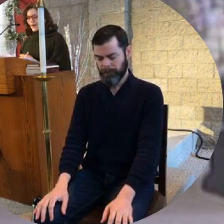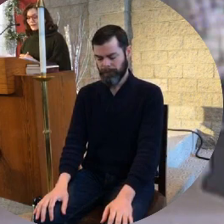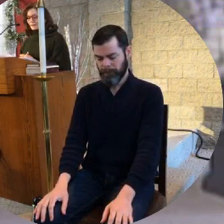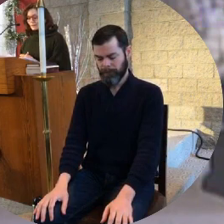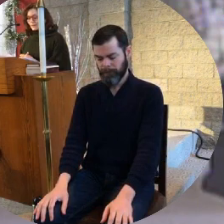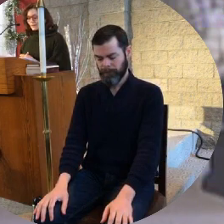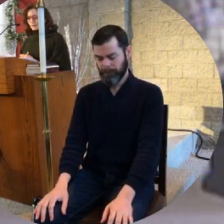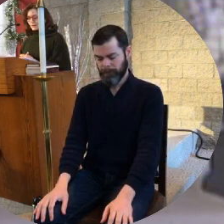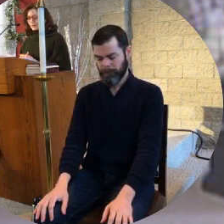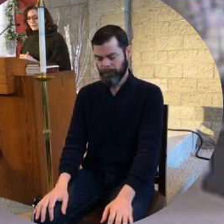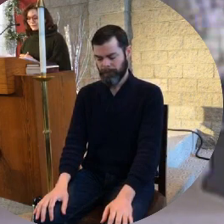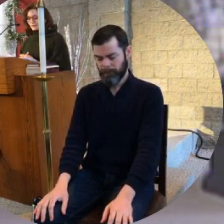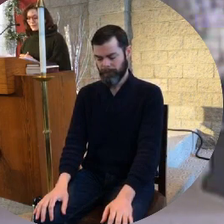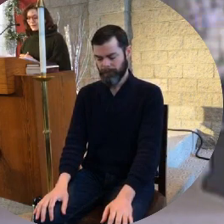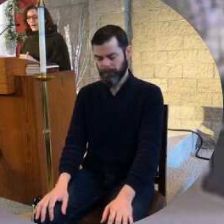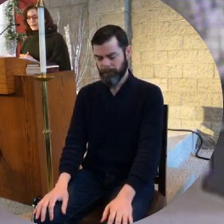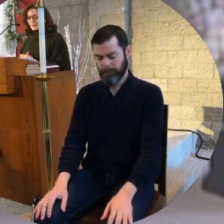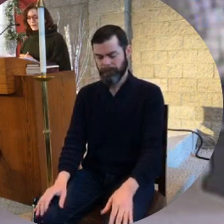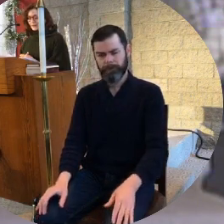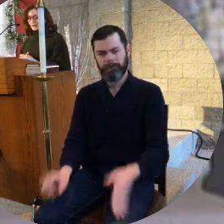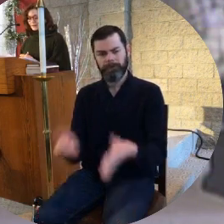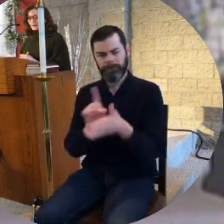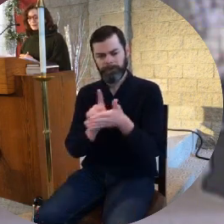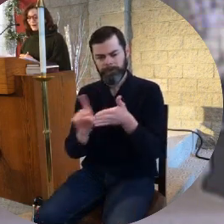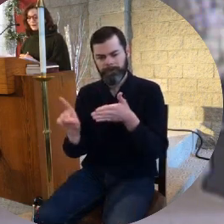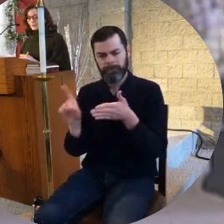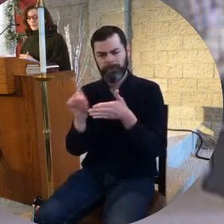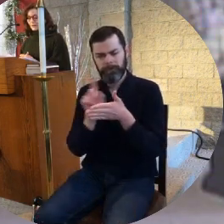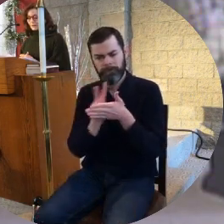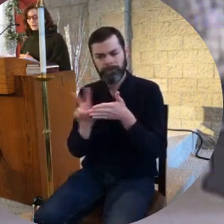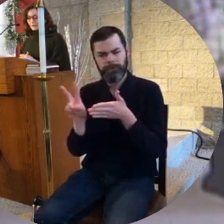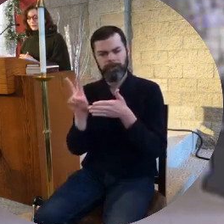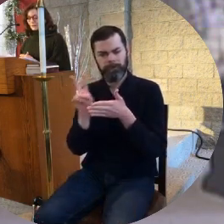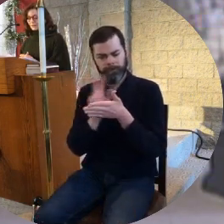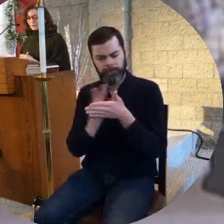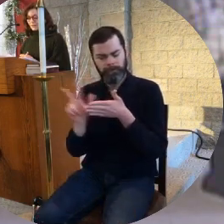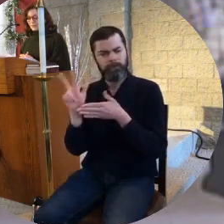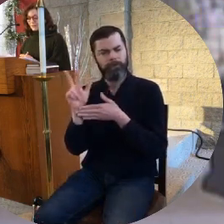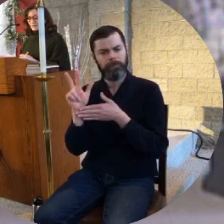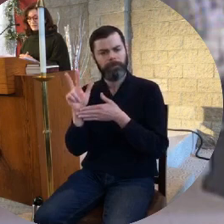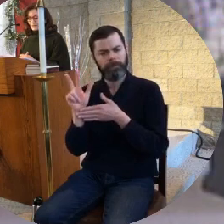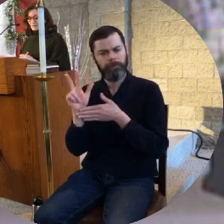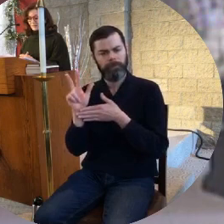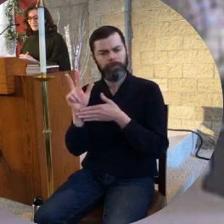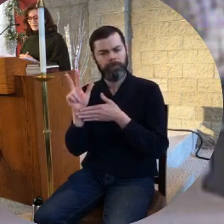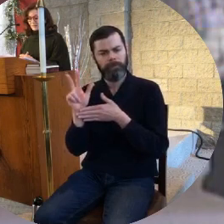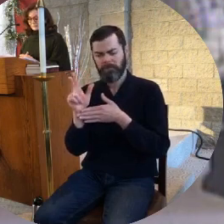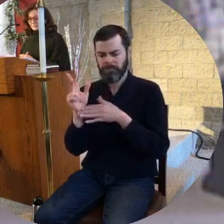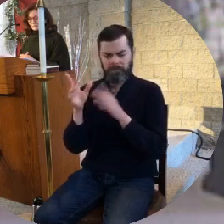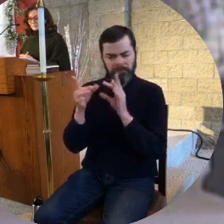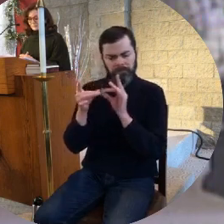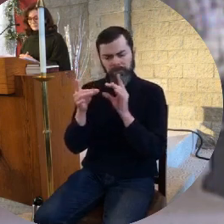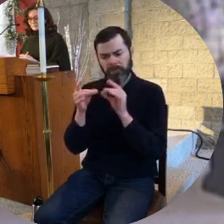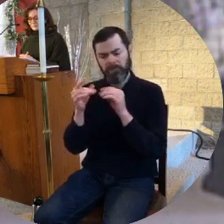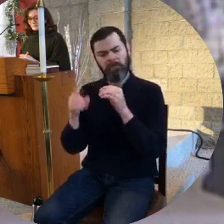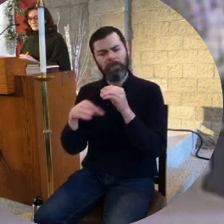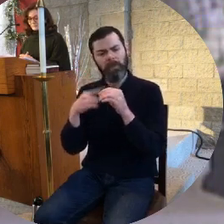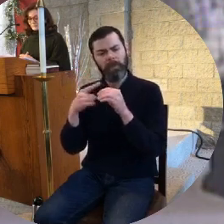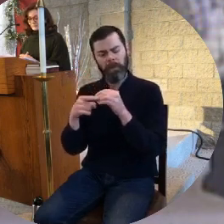These past weeks, we have been guided by lessons inspired by Mike Dooley's book, Infinite Possibilities.